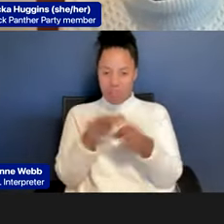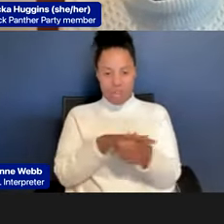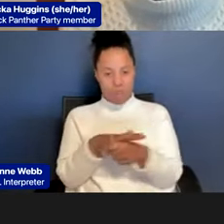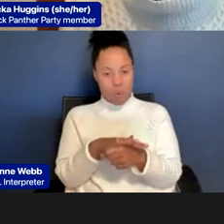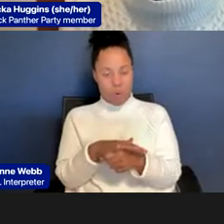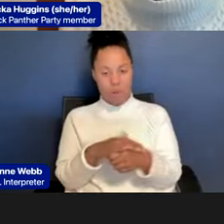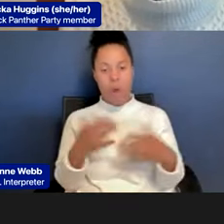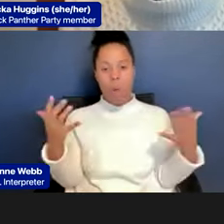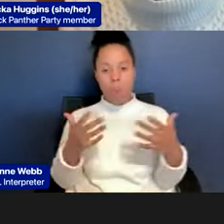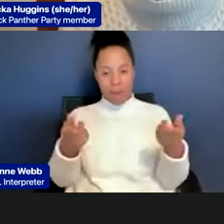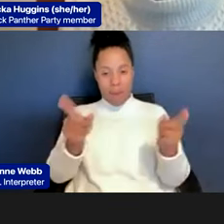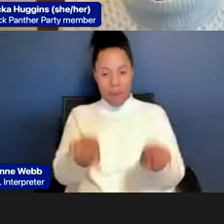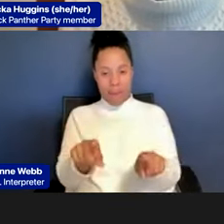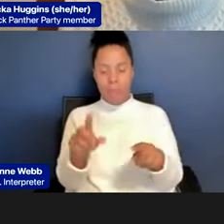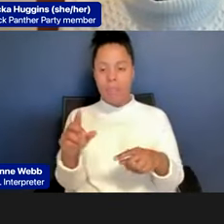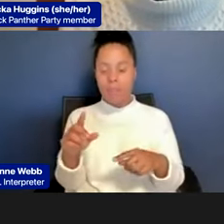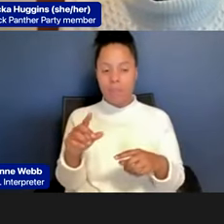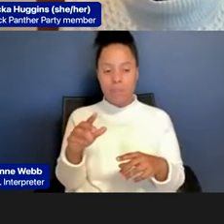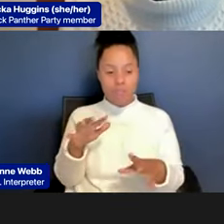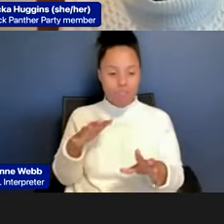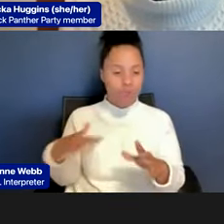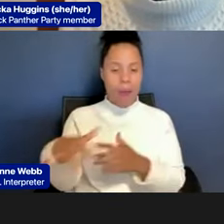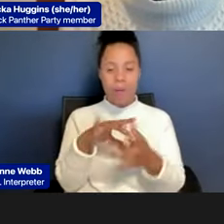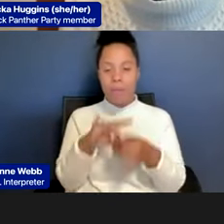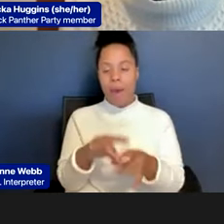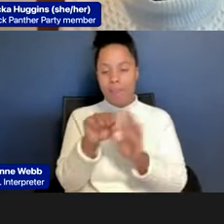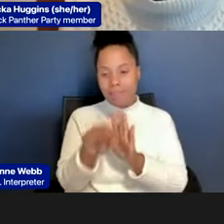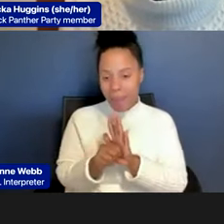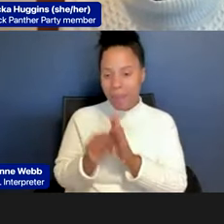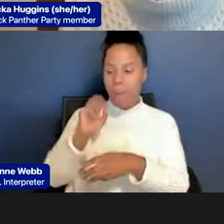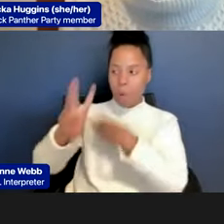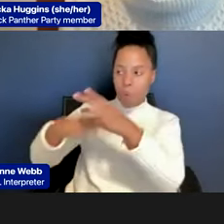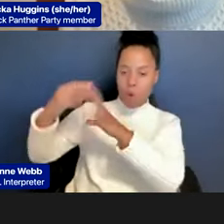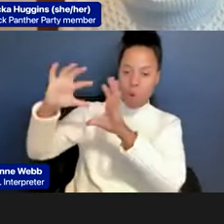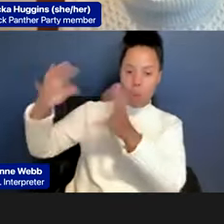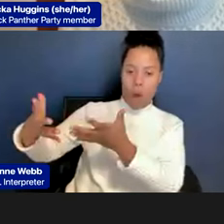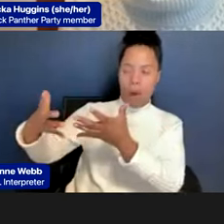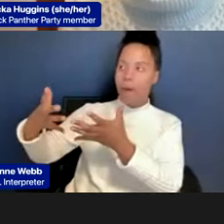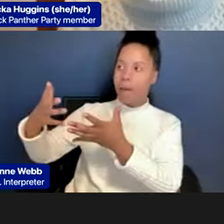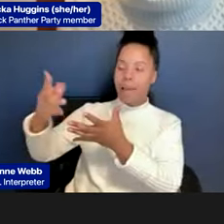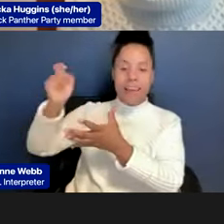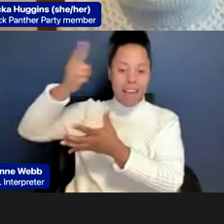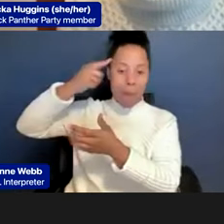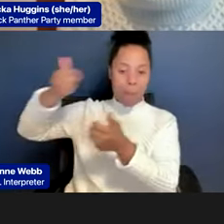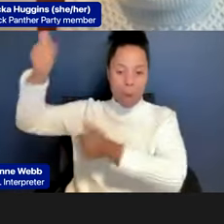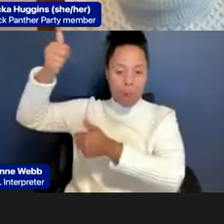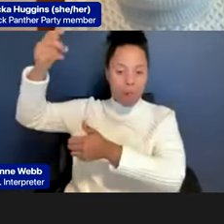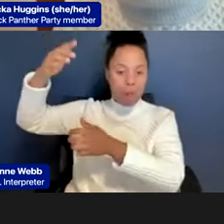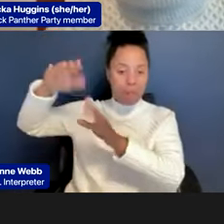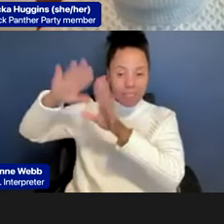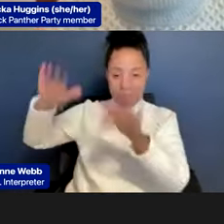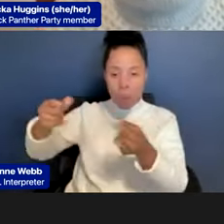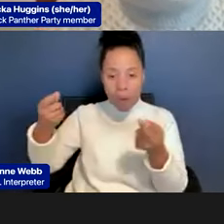territory that is surrounded by a state, a worldwide capitalist system? It gets surrounded, it gets acted